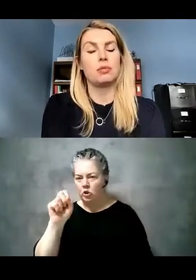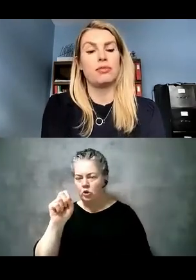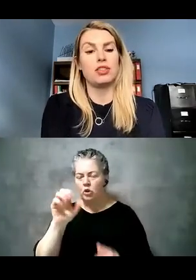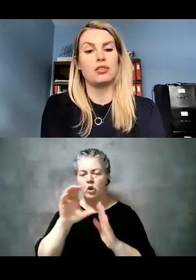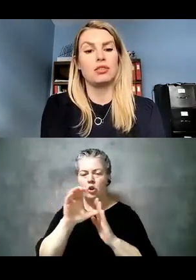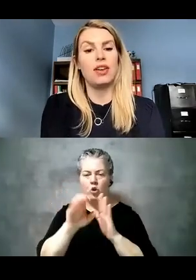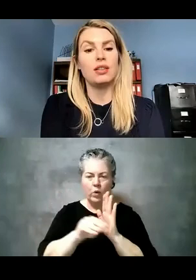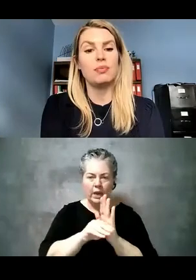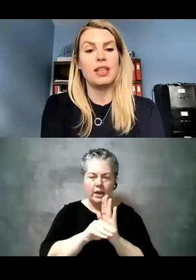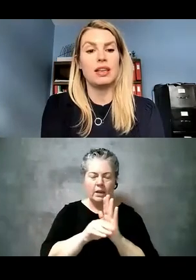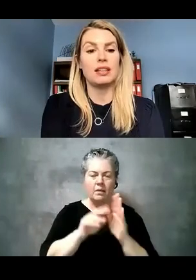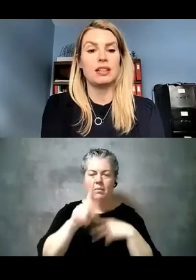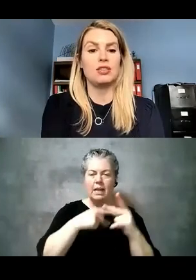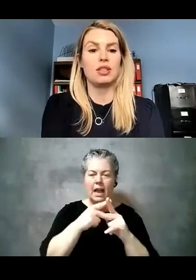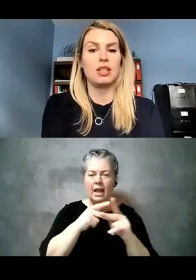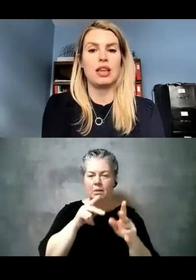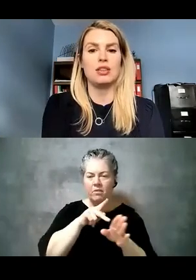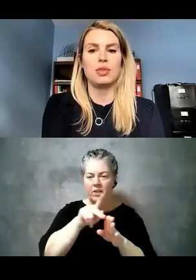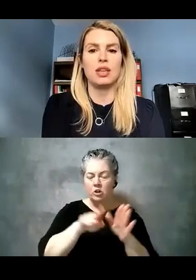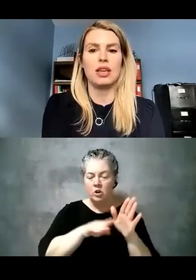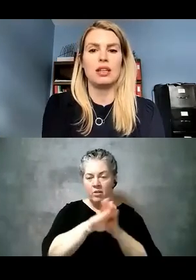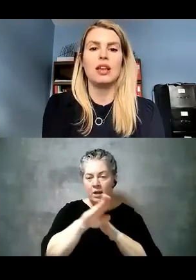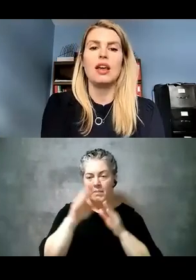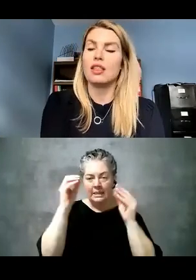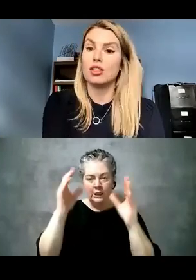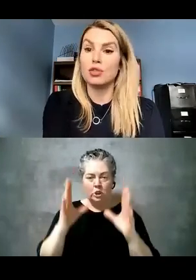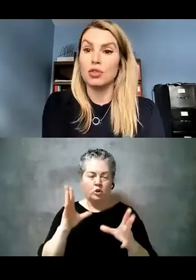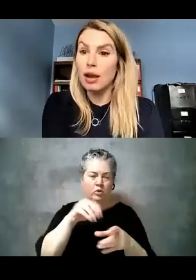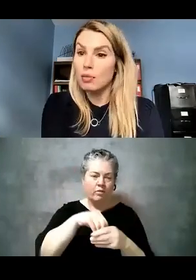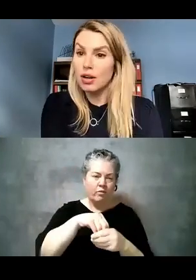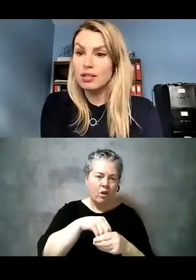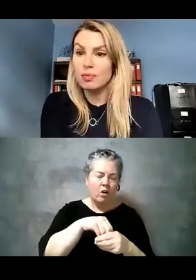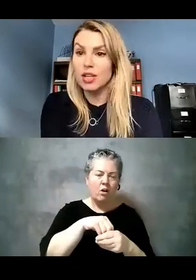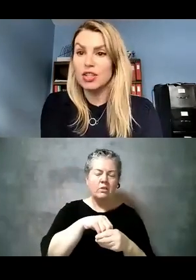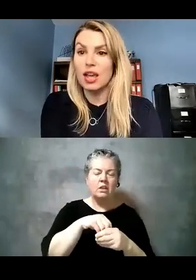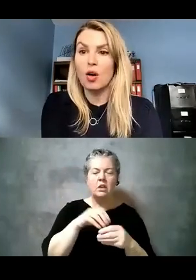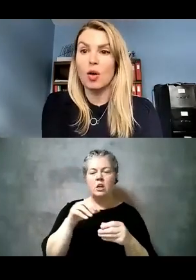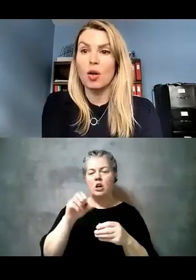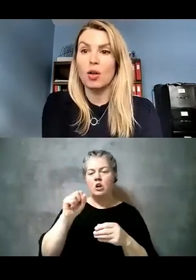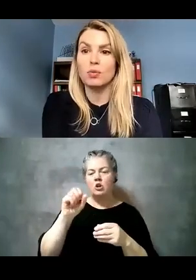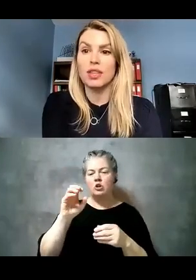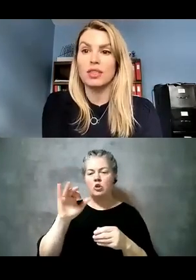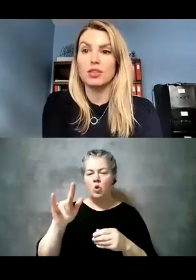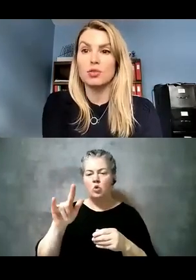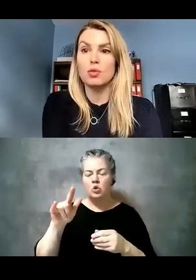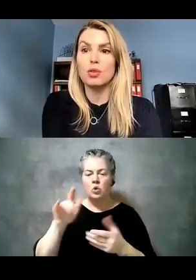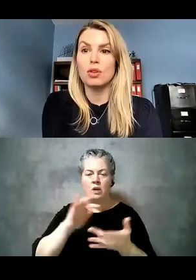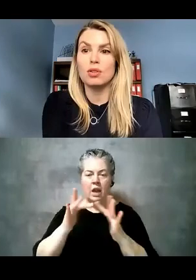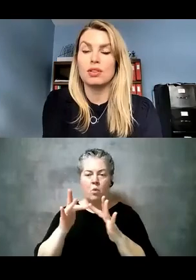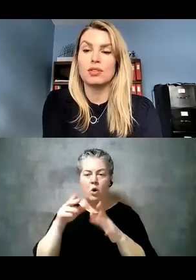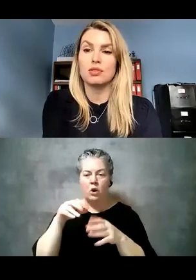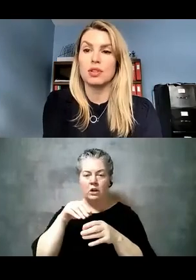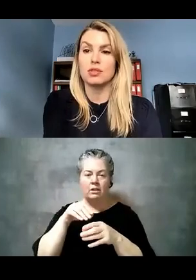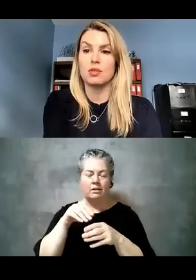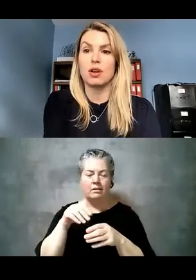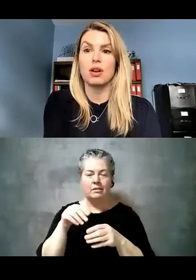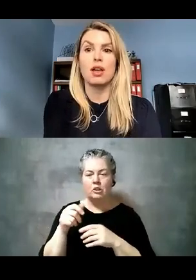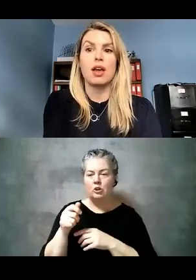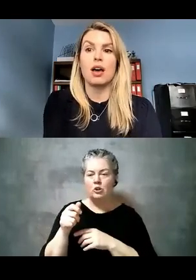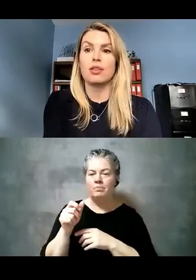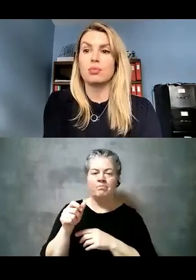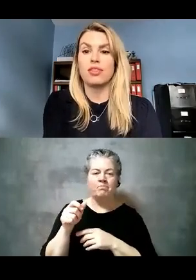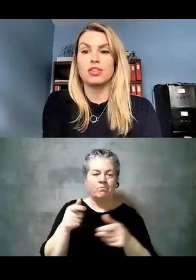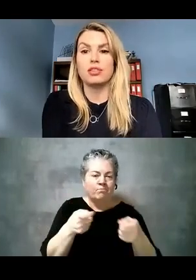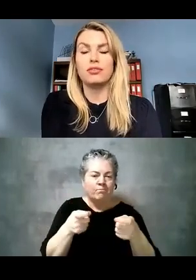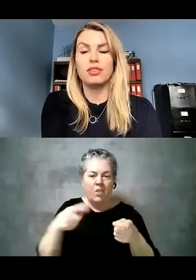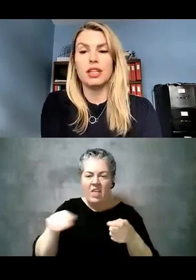of professional development that teachers engage within, the social networks which they hold within their schools, their districts, or